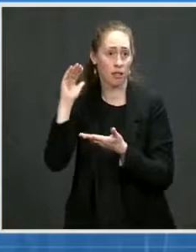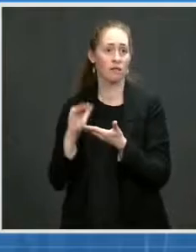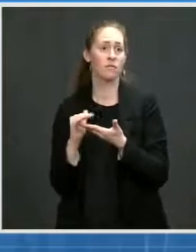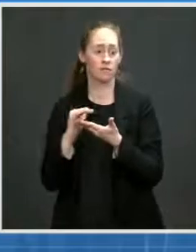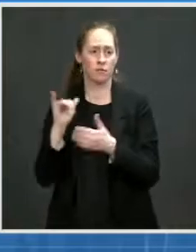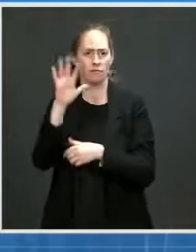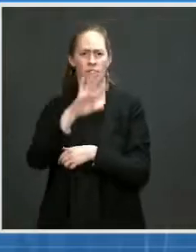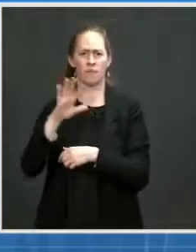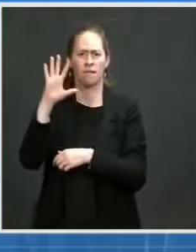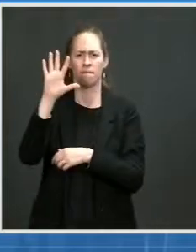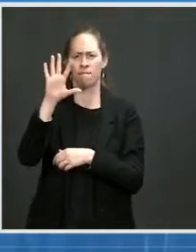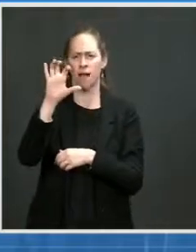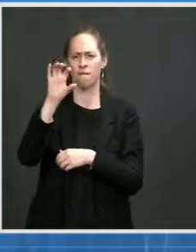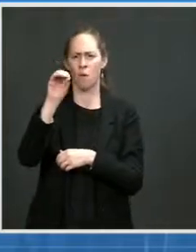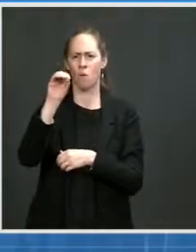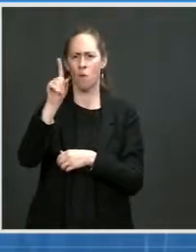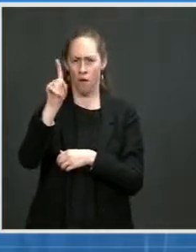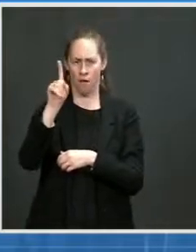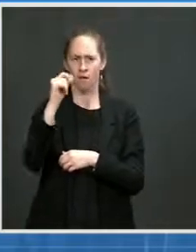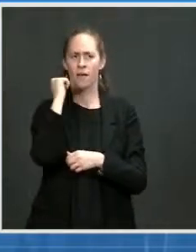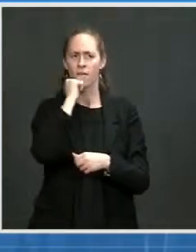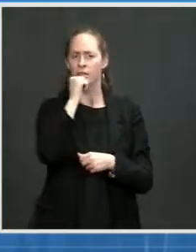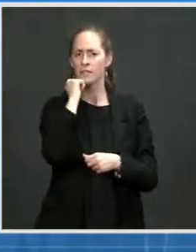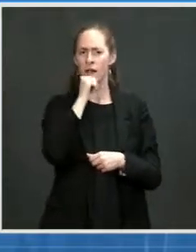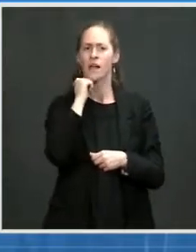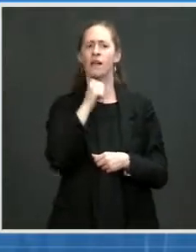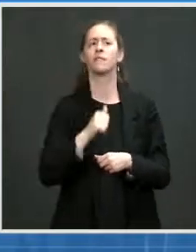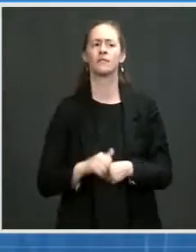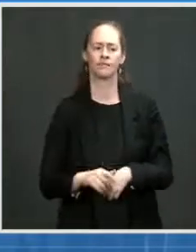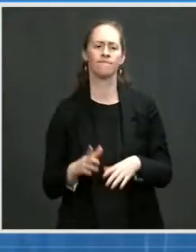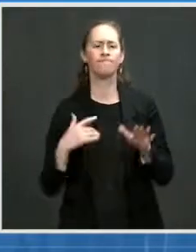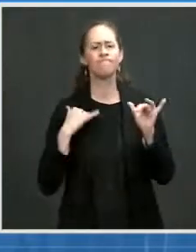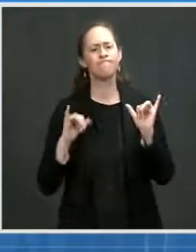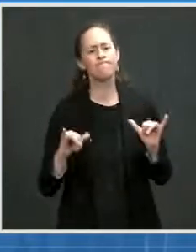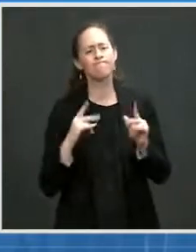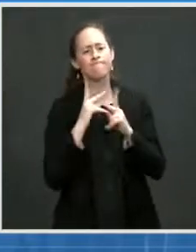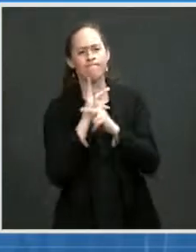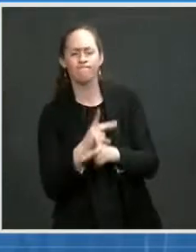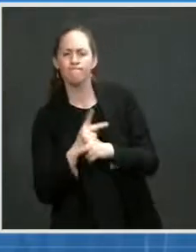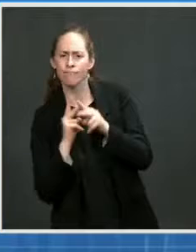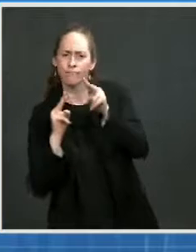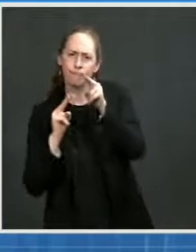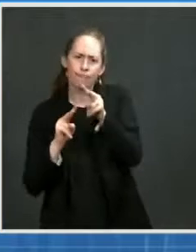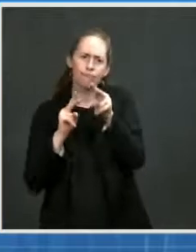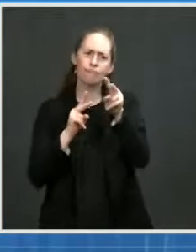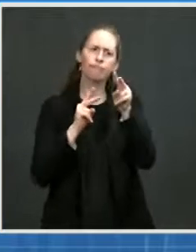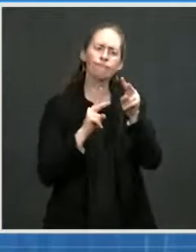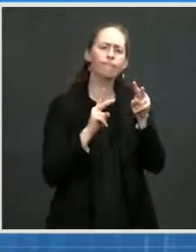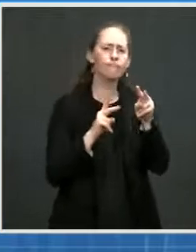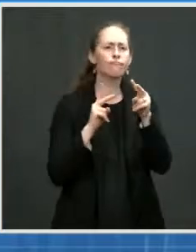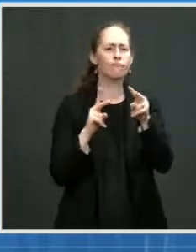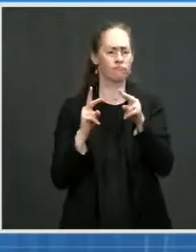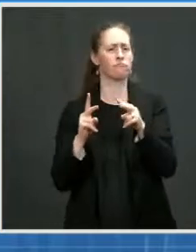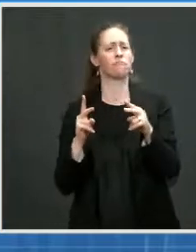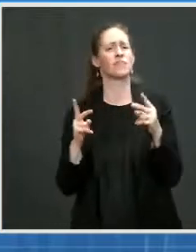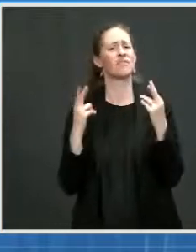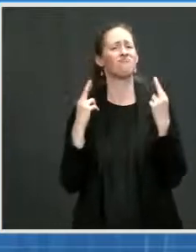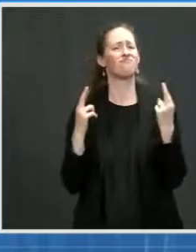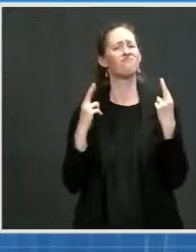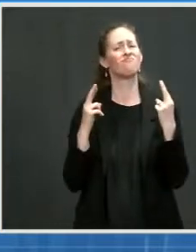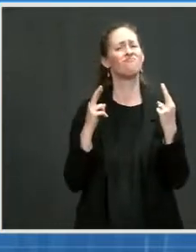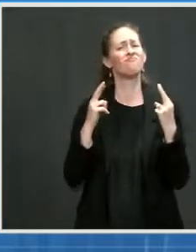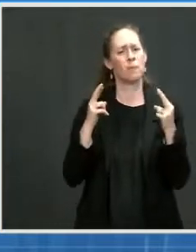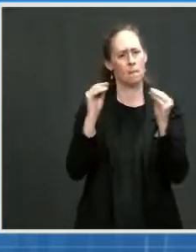day. We are continuing to watch these data closely, and I remain cautious but hopeful they will continue to trend downward